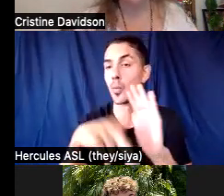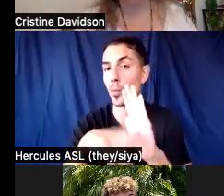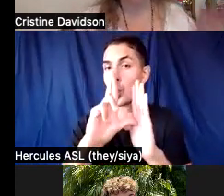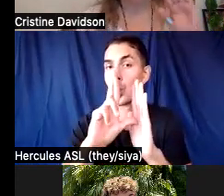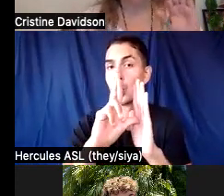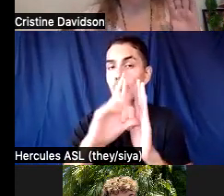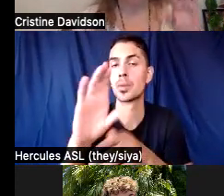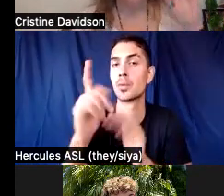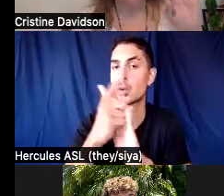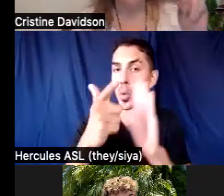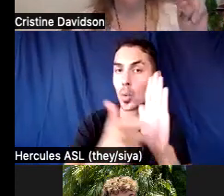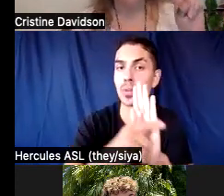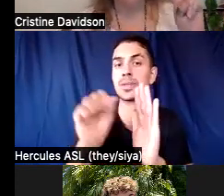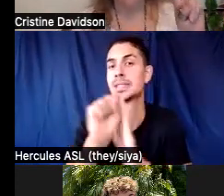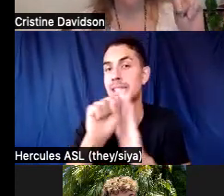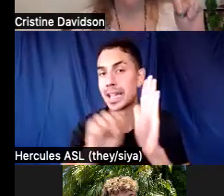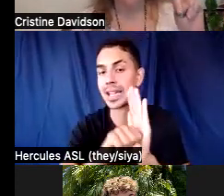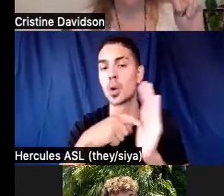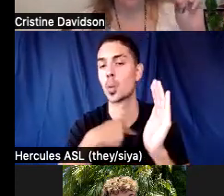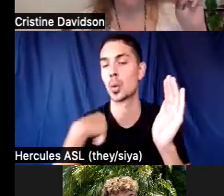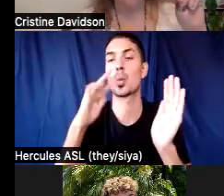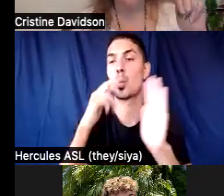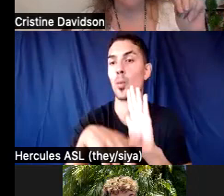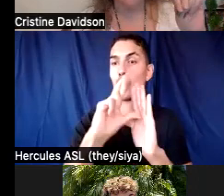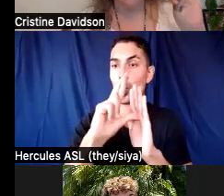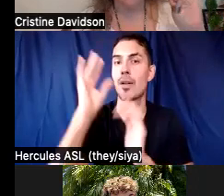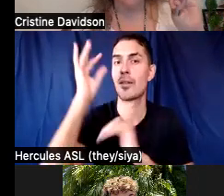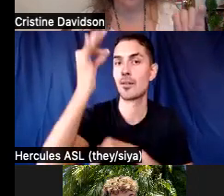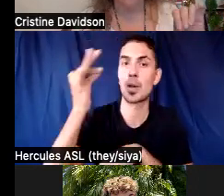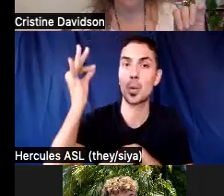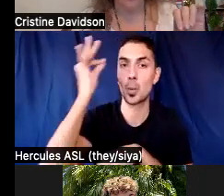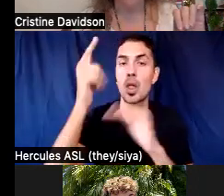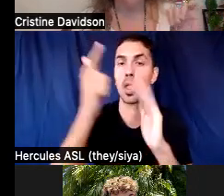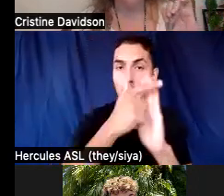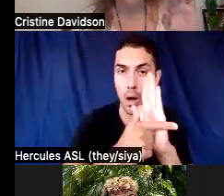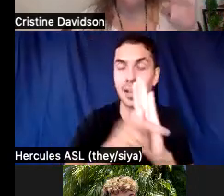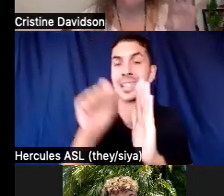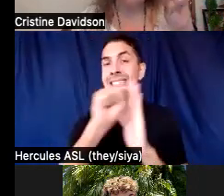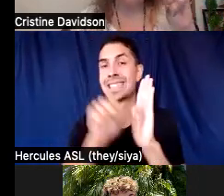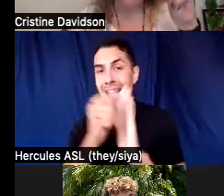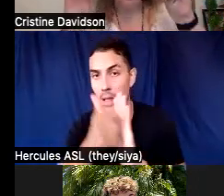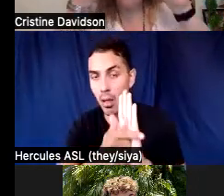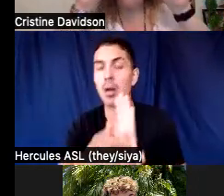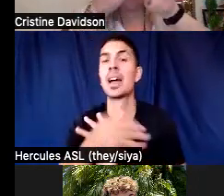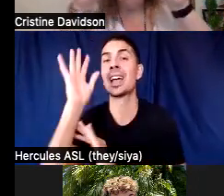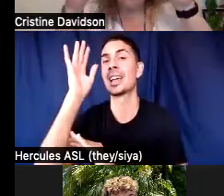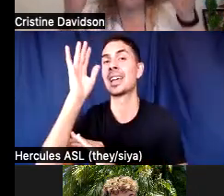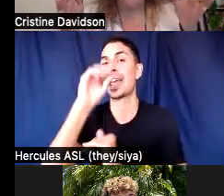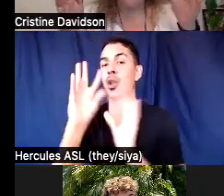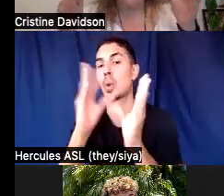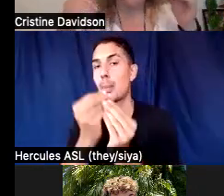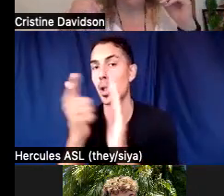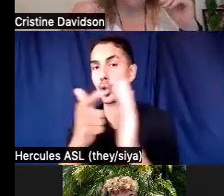of a state. We do a review of a federal law, a state law, and a tribal law, just to make a comparison of